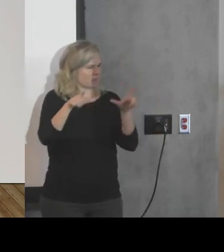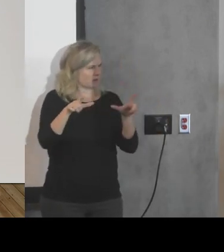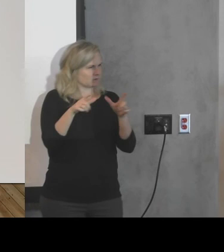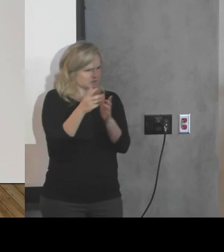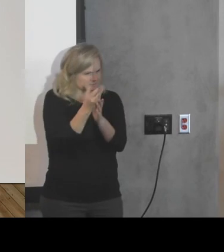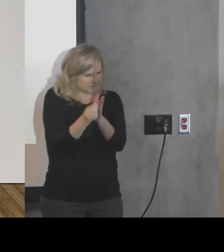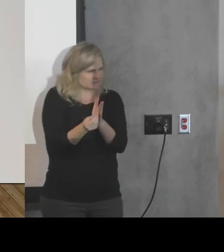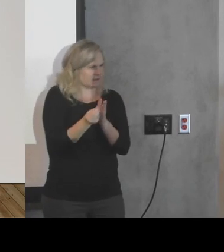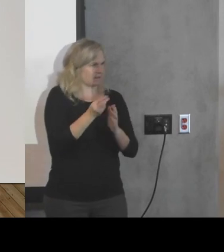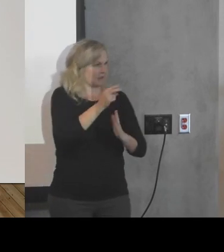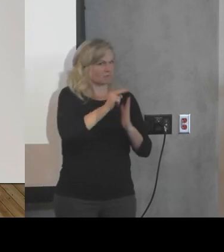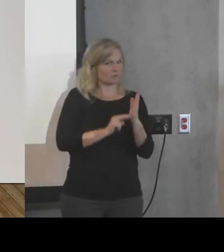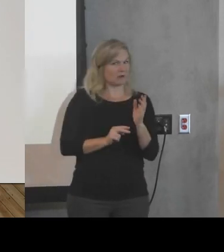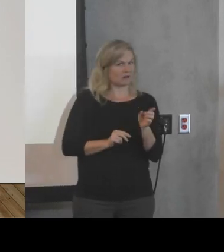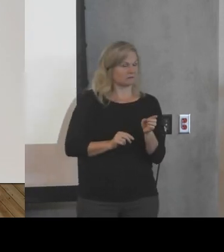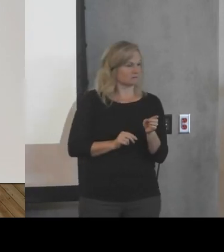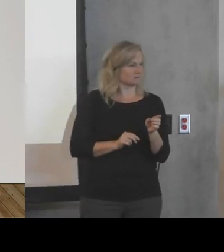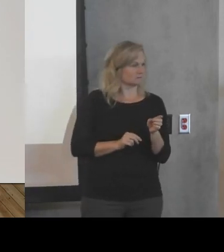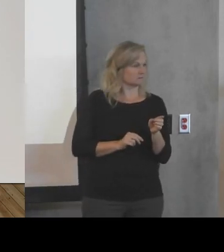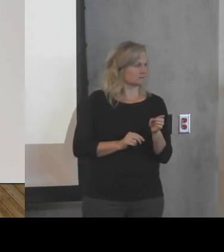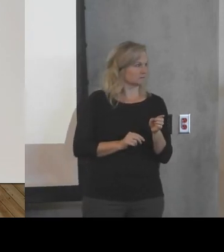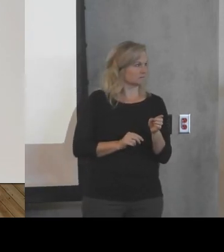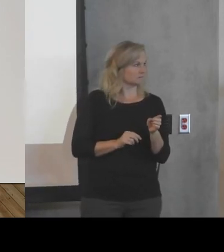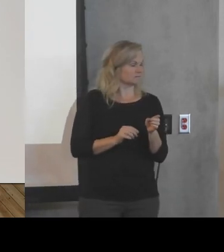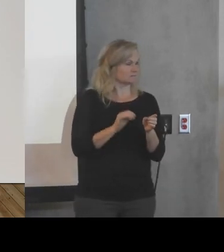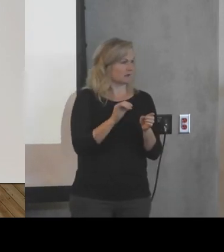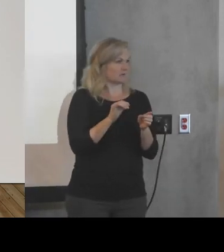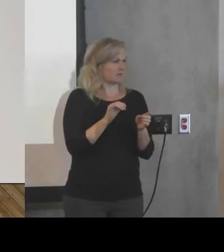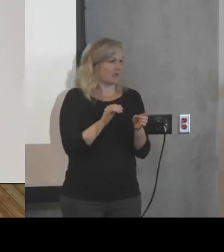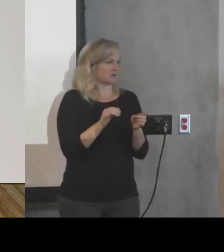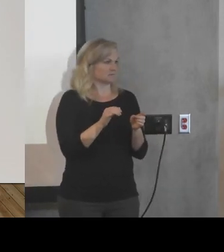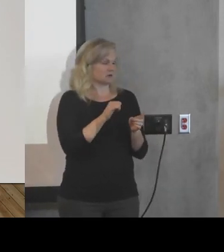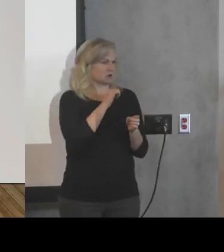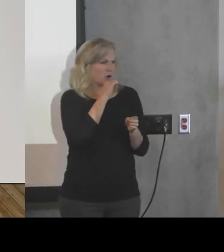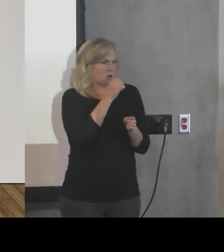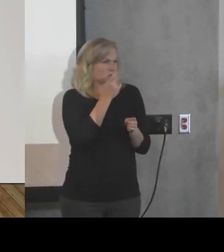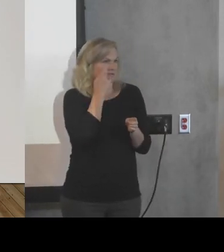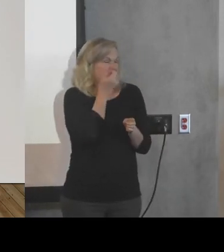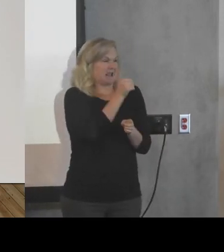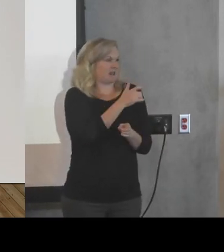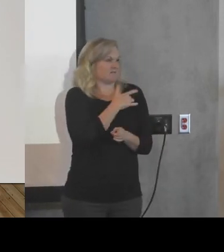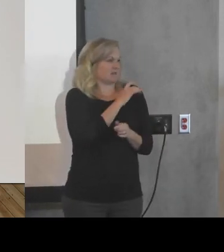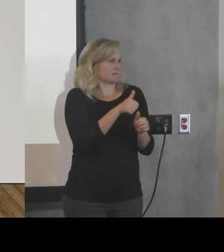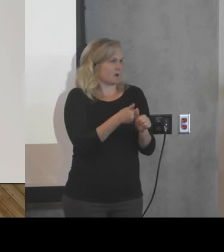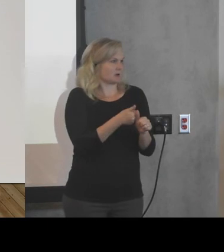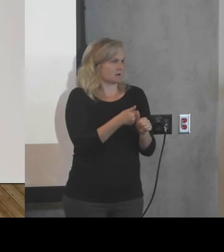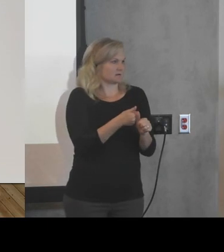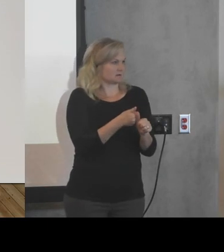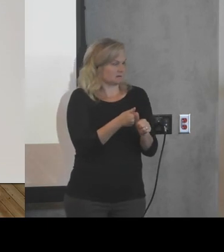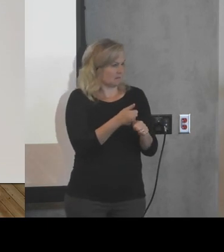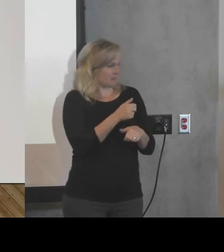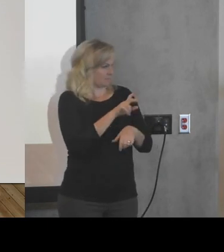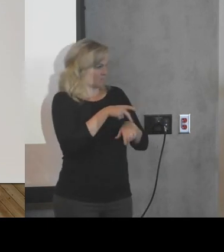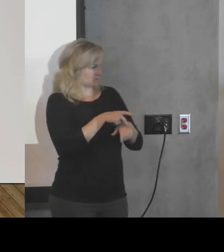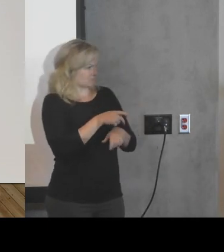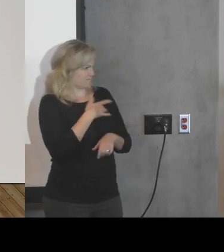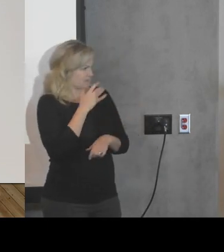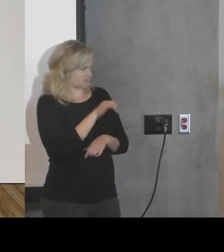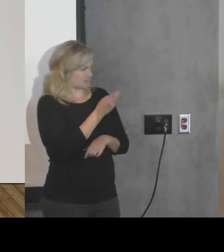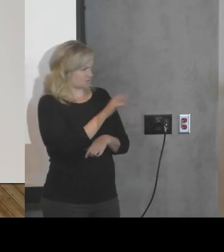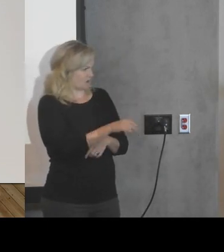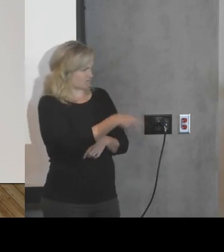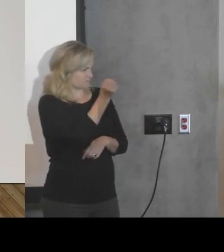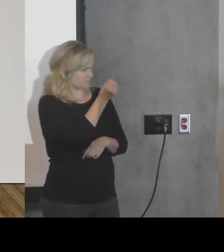read this and it's like, does the principal think Johnny took his pen? No, otherwise he wouldn't be asking